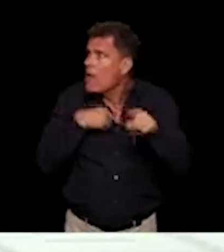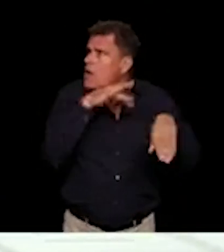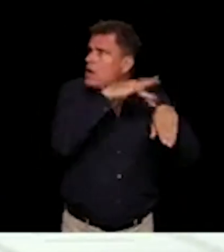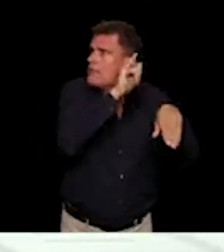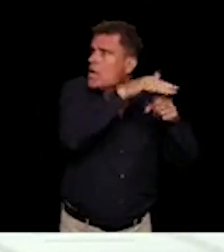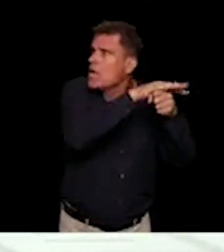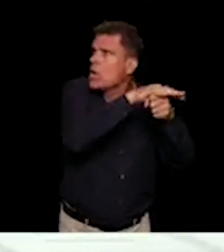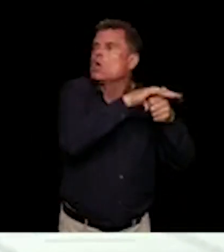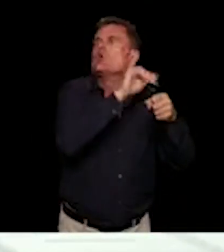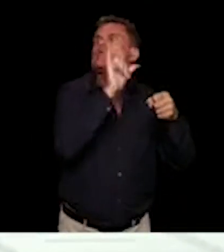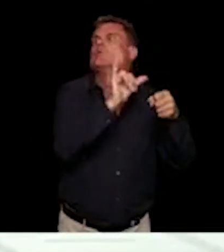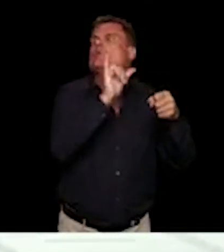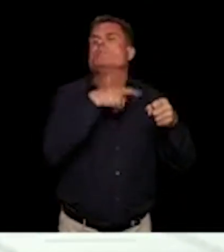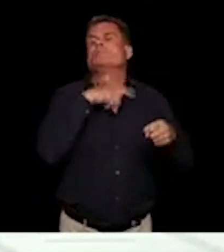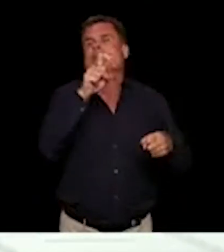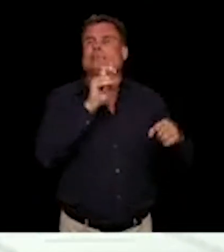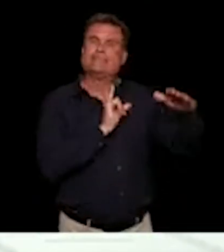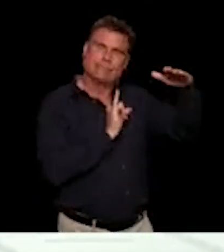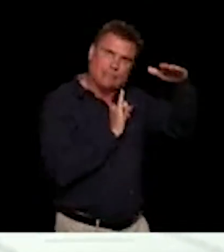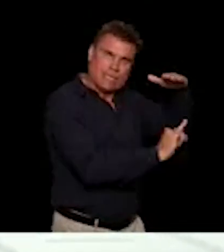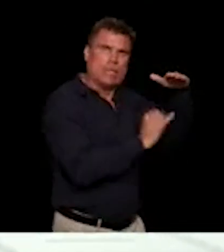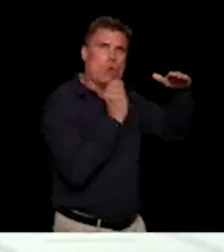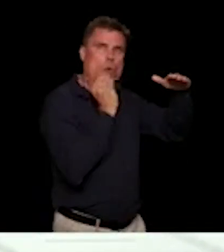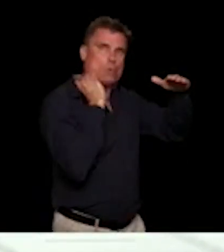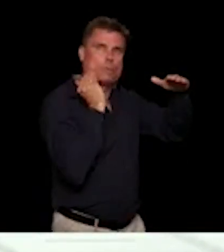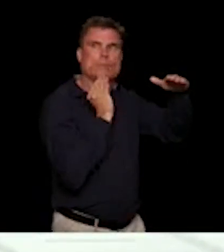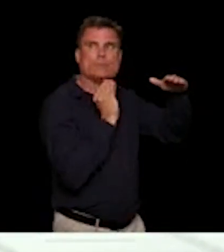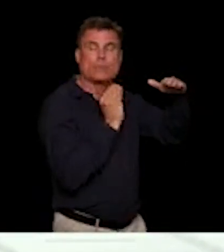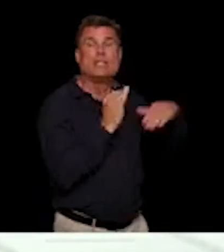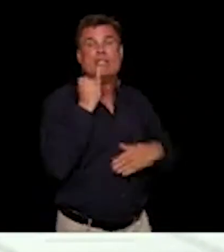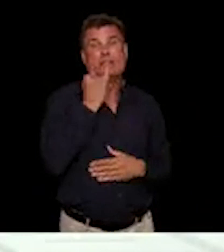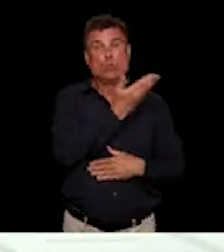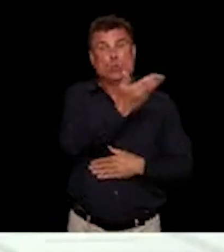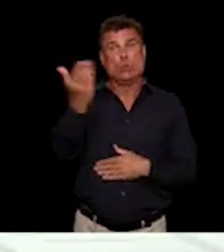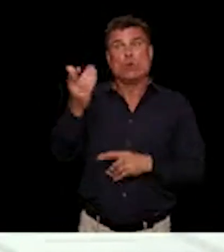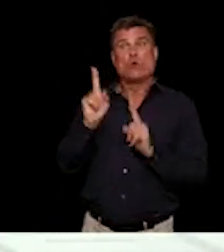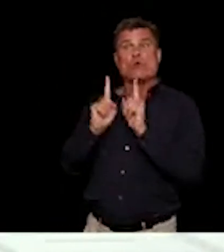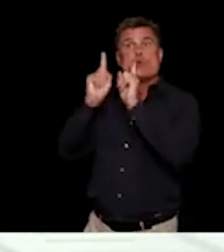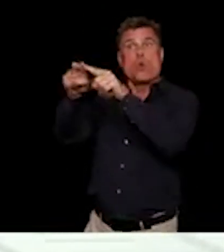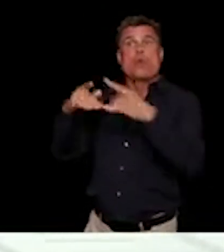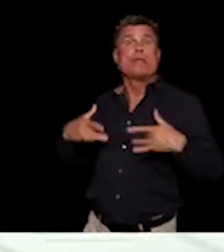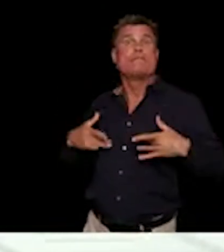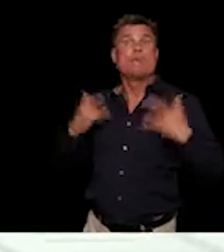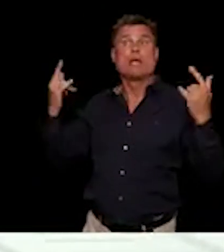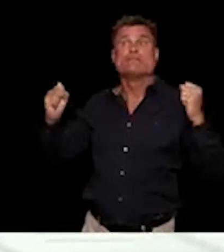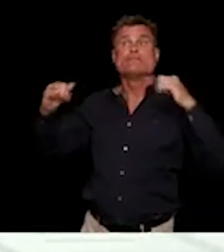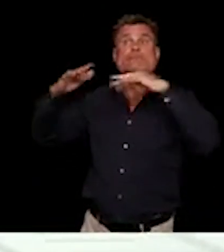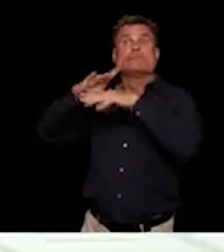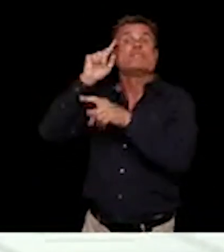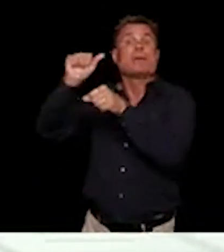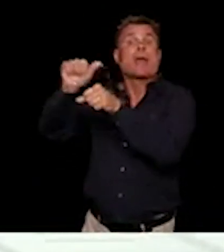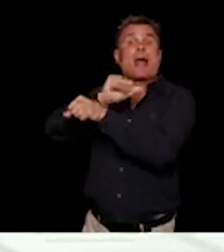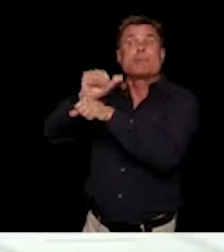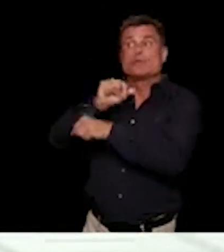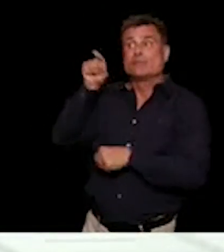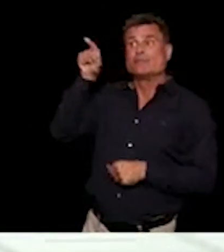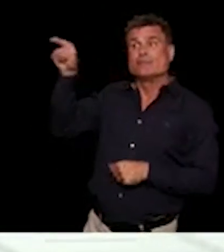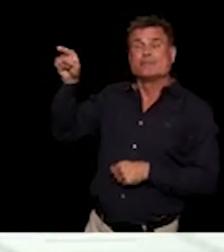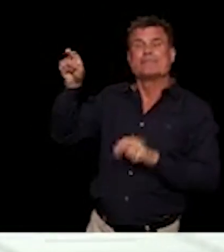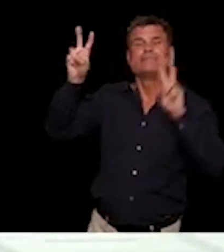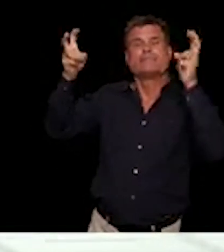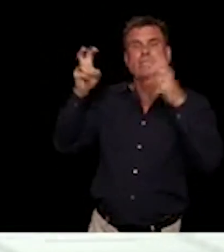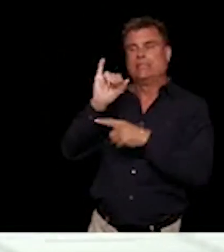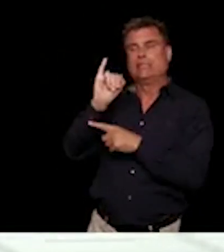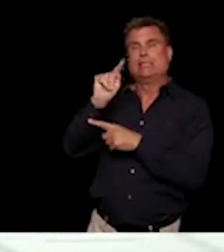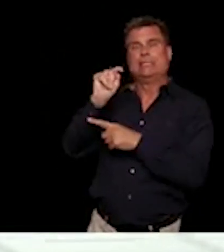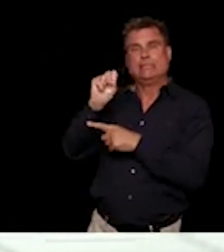to self-isolate for 14 days and monitor for symptoms. Seek care should you develop any of those symptoms. And wherever you